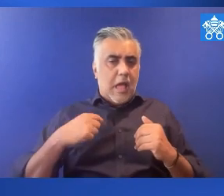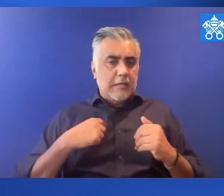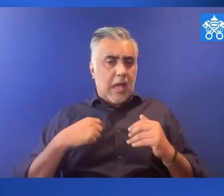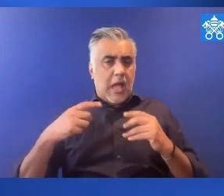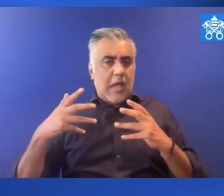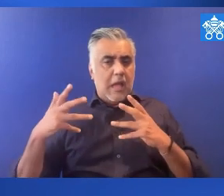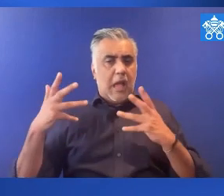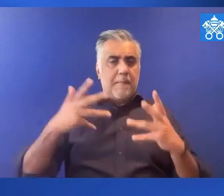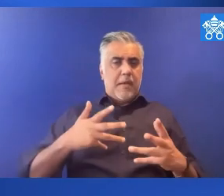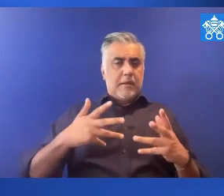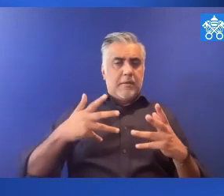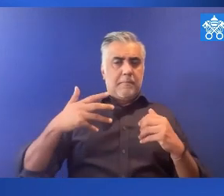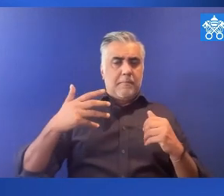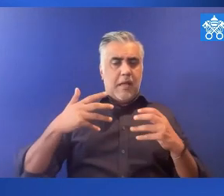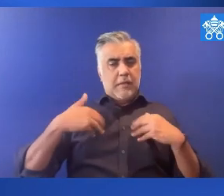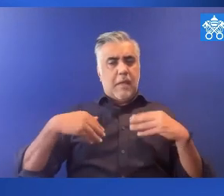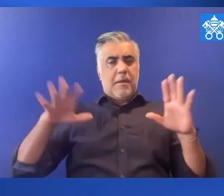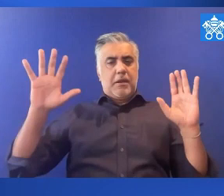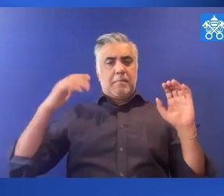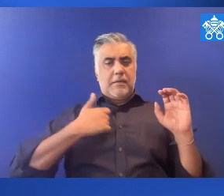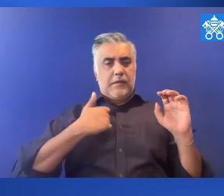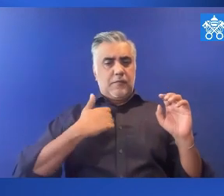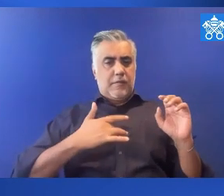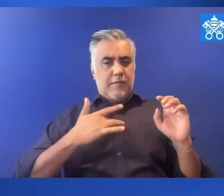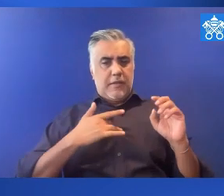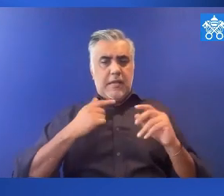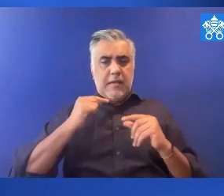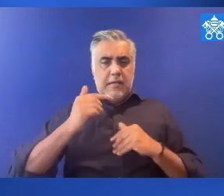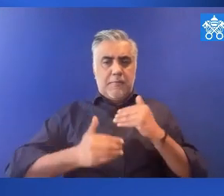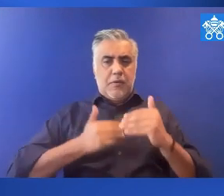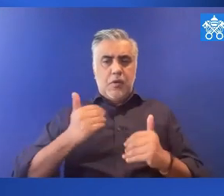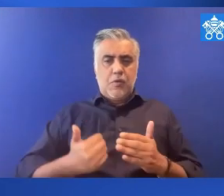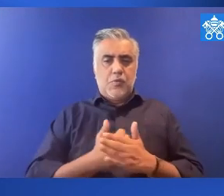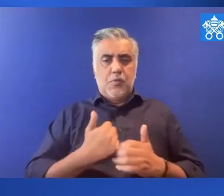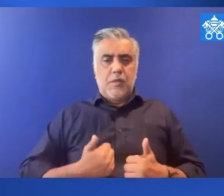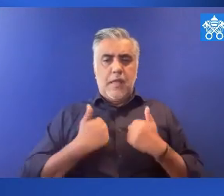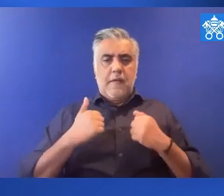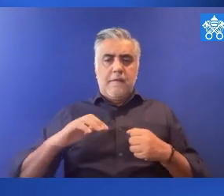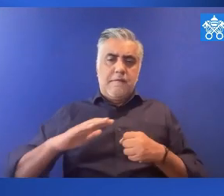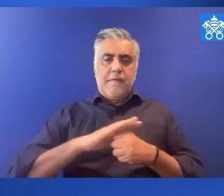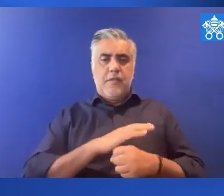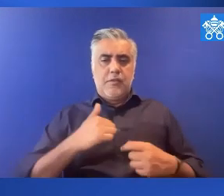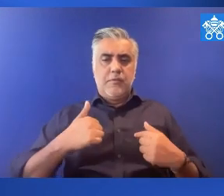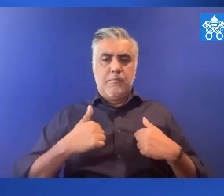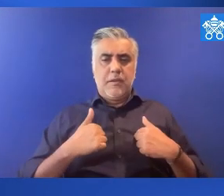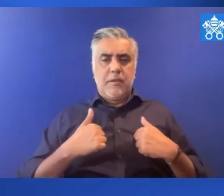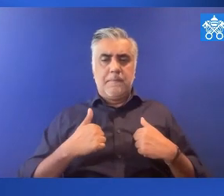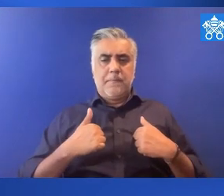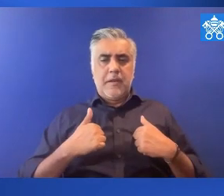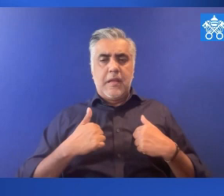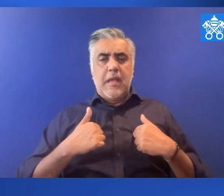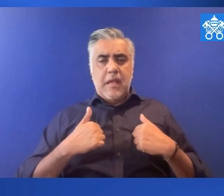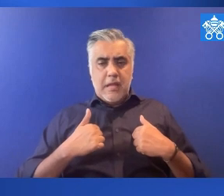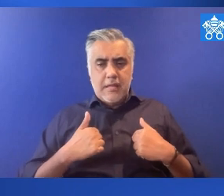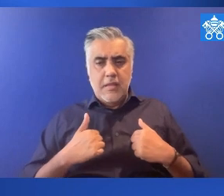Edith Stein says, "As I abandon myself to this feeling, little by little, a new life begins